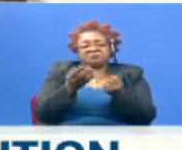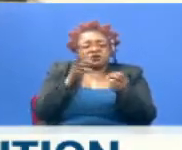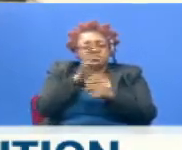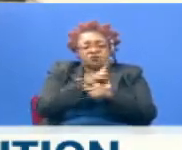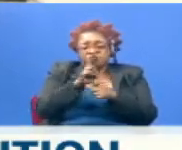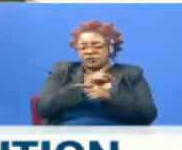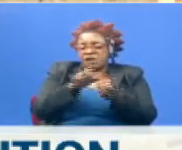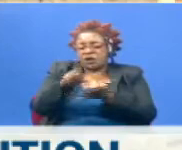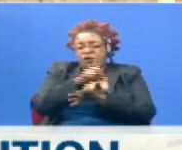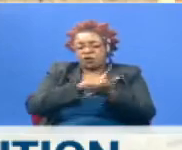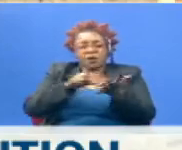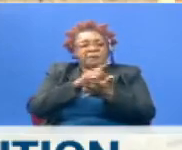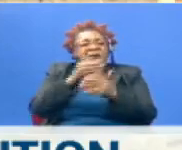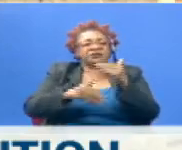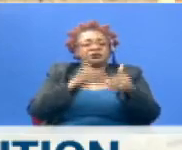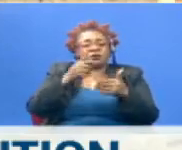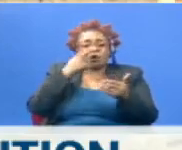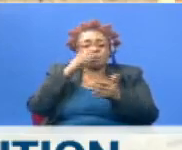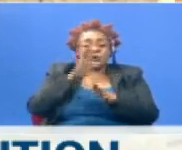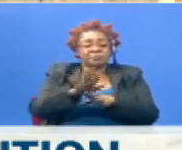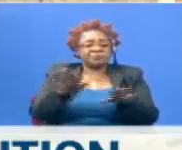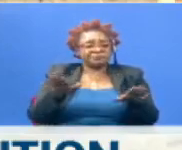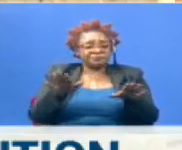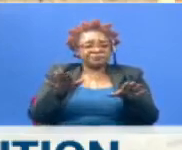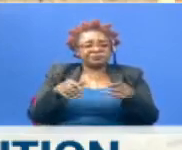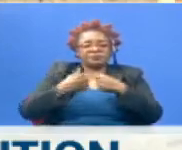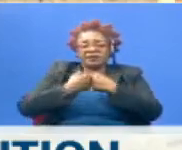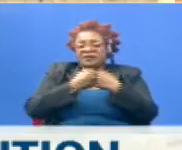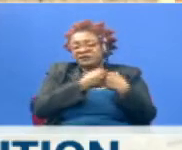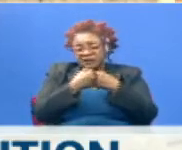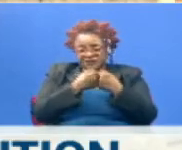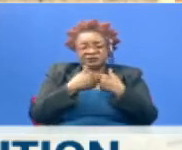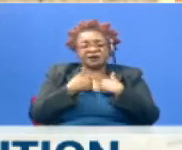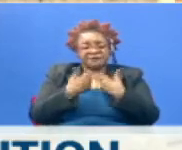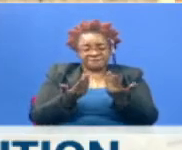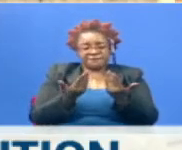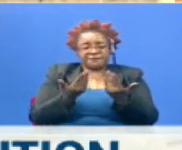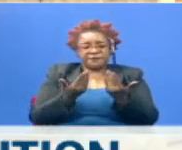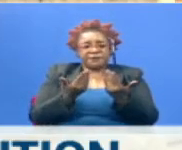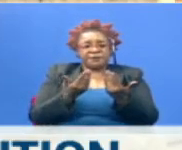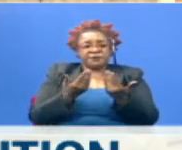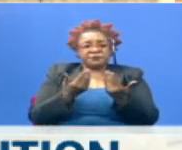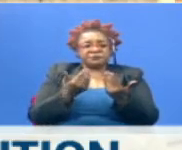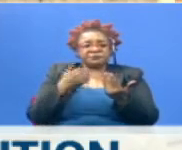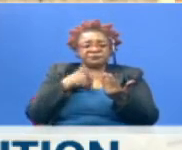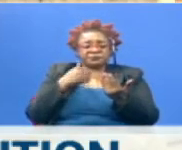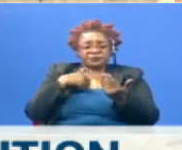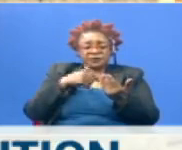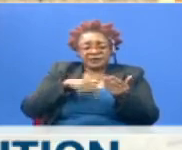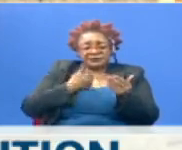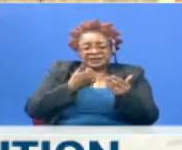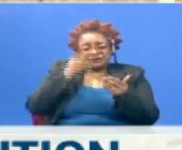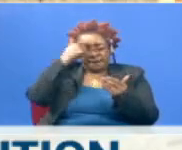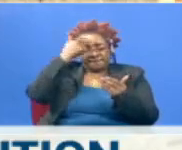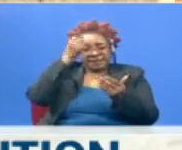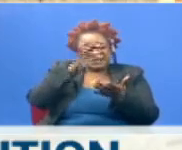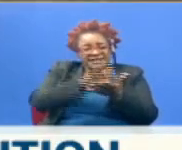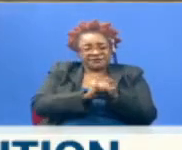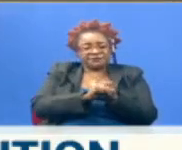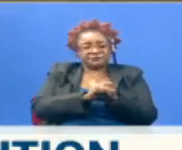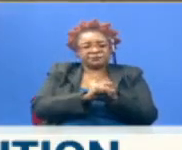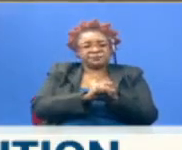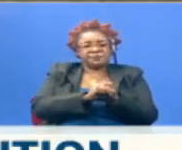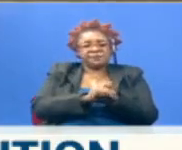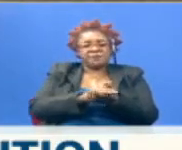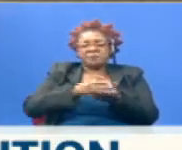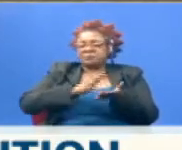available at home. Well, despite the challenges, huwa mi niko na that self-belief that hakuna, no man